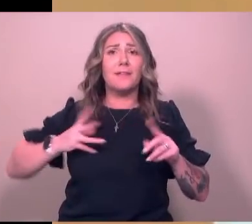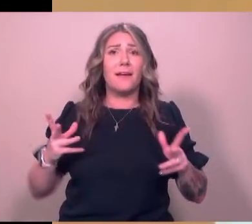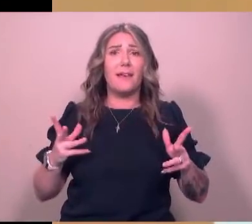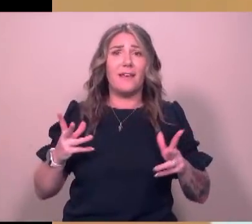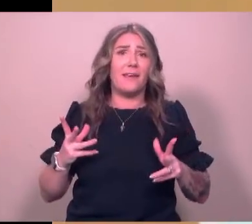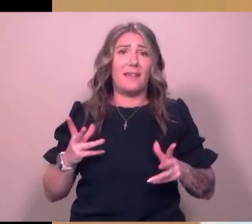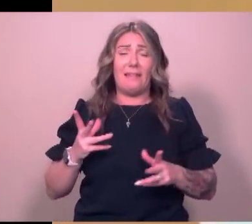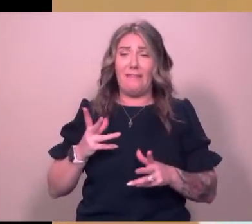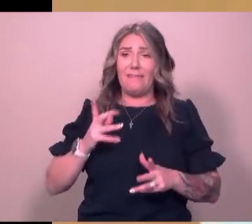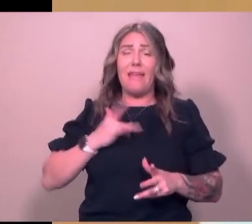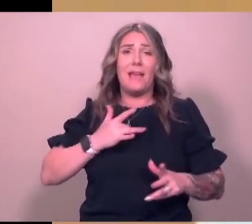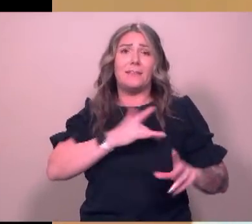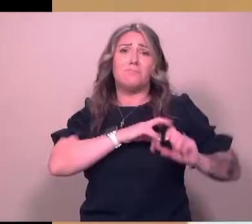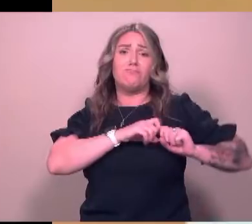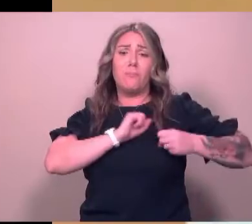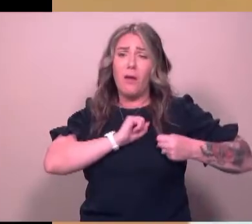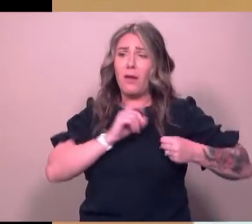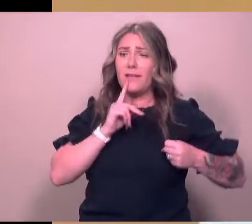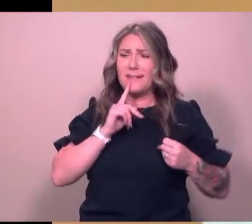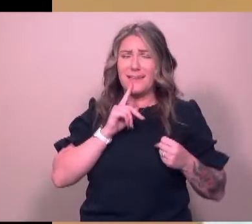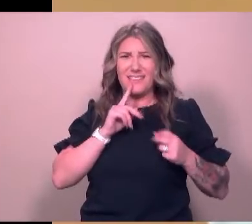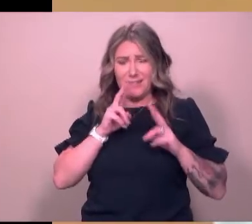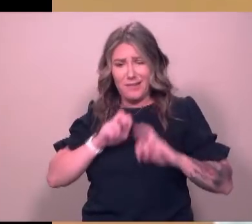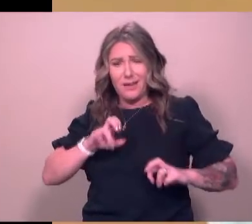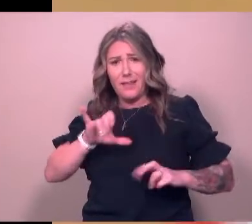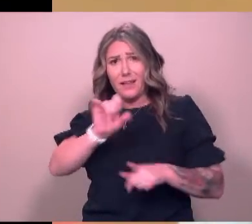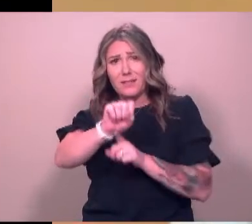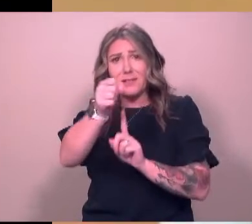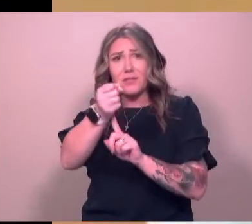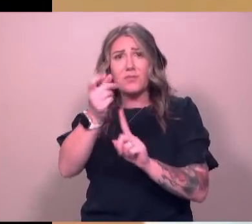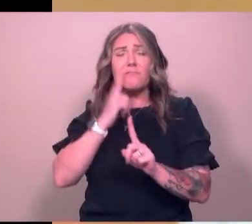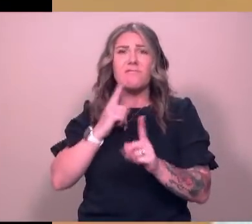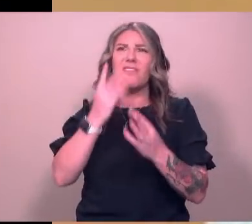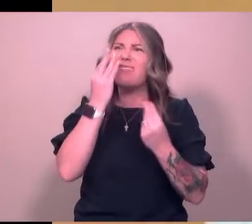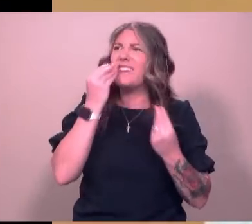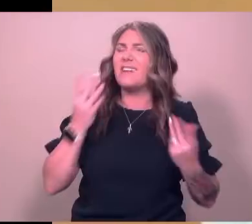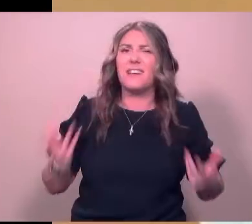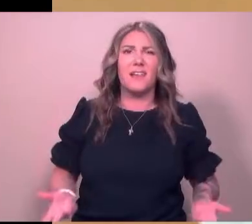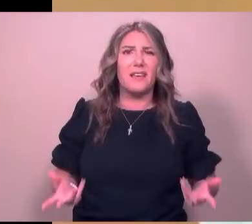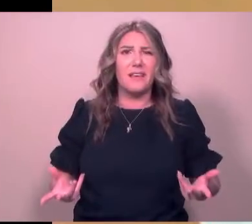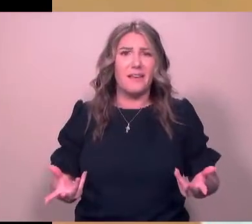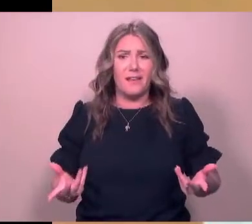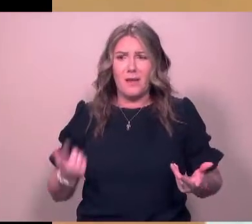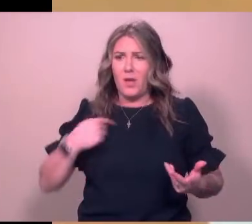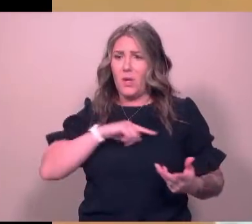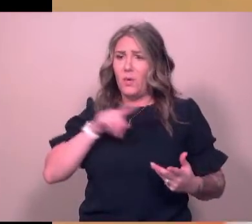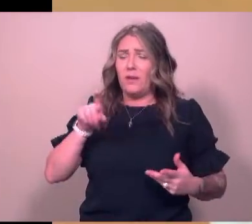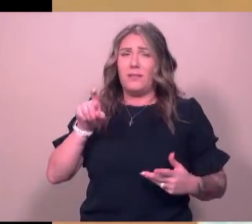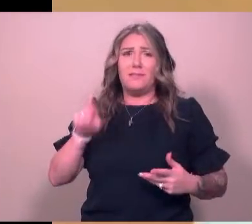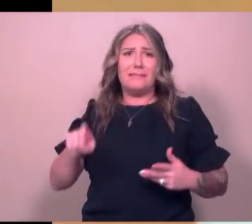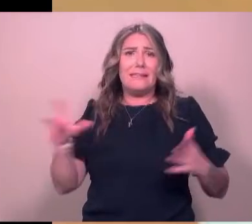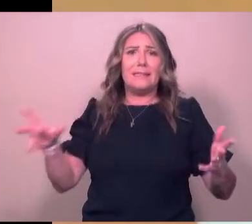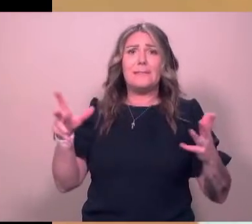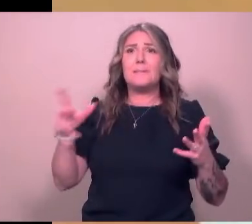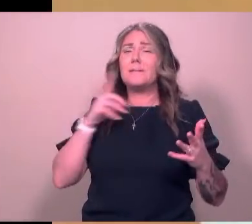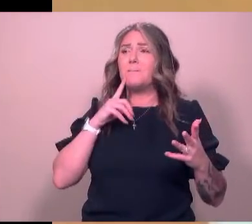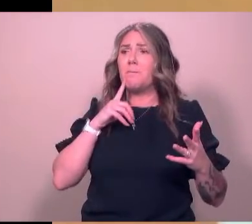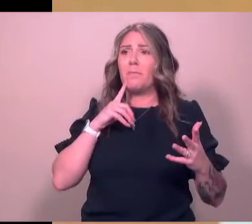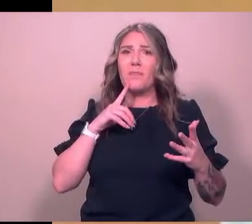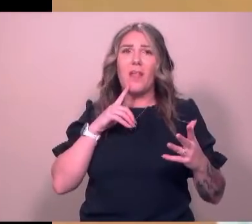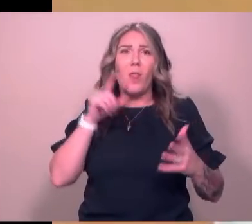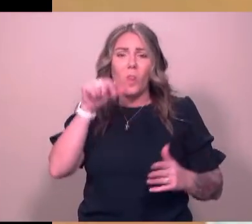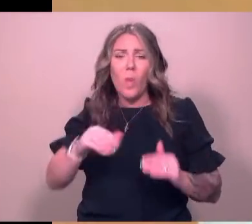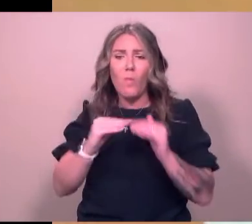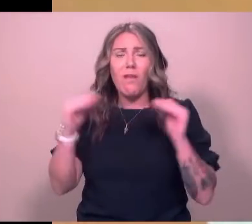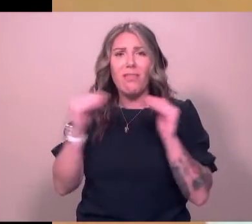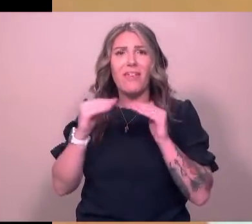is heartbreaking to look at that situation and think that we may have to deliver substandard care,